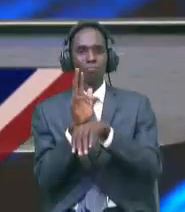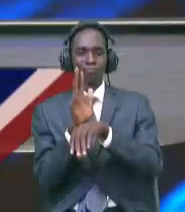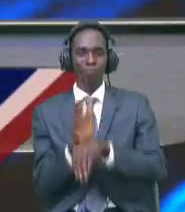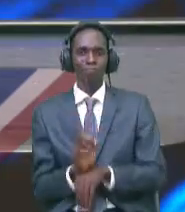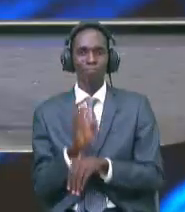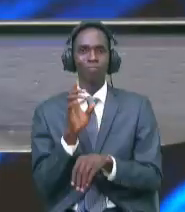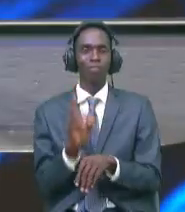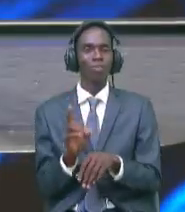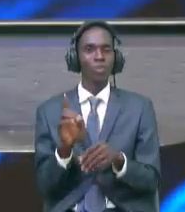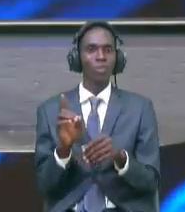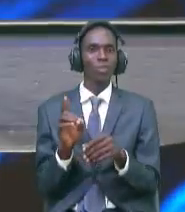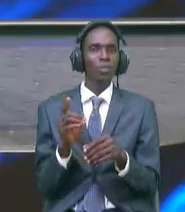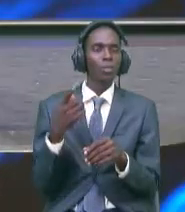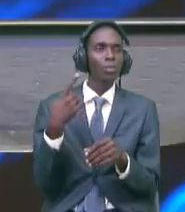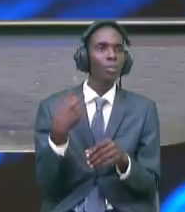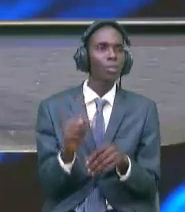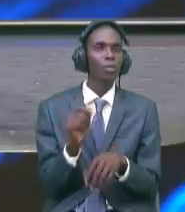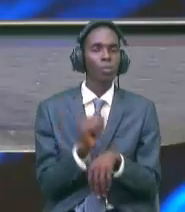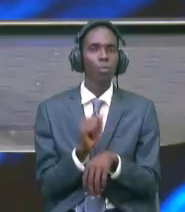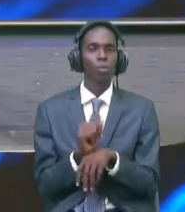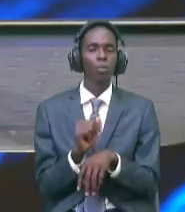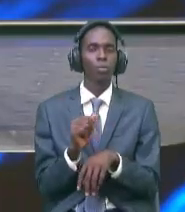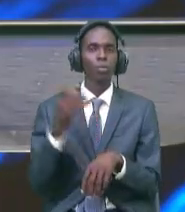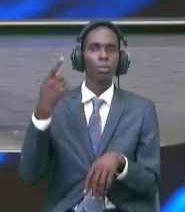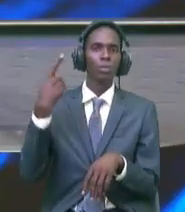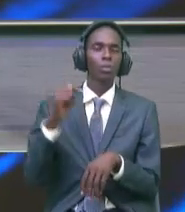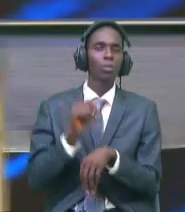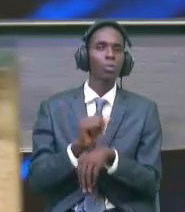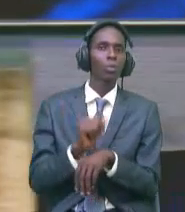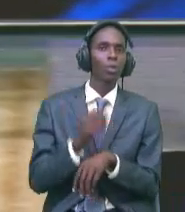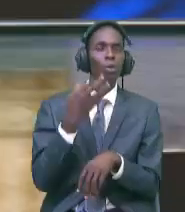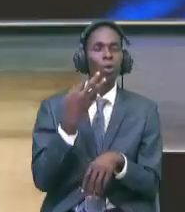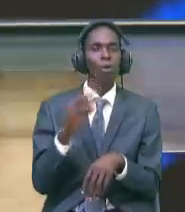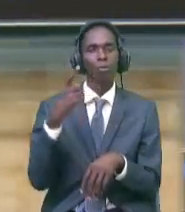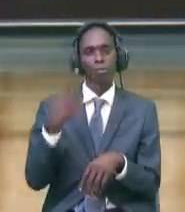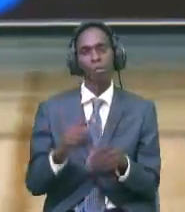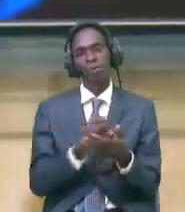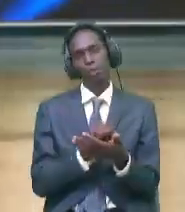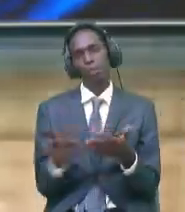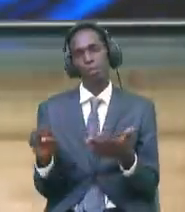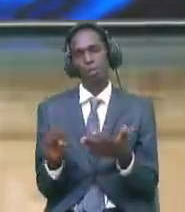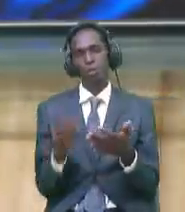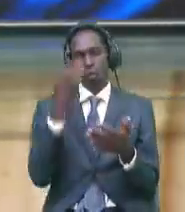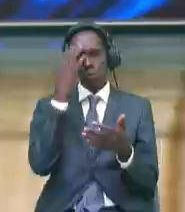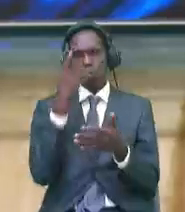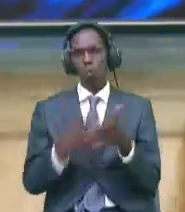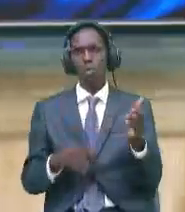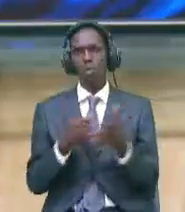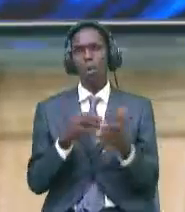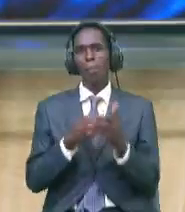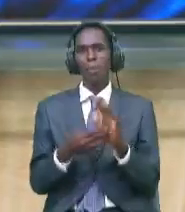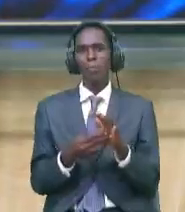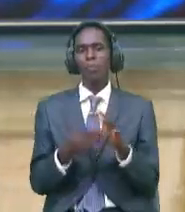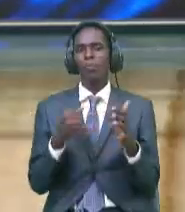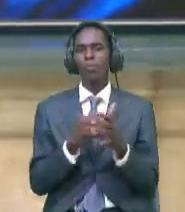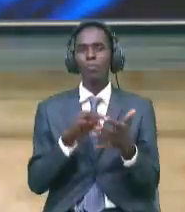themselves to the ministry of the saints. They have addicted themselves. You understand what that means? It means,